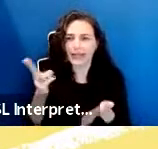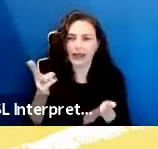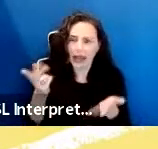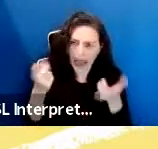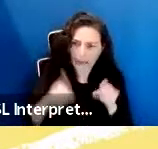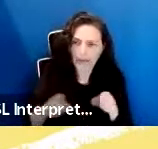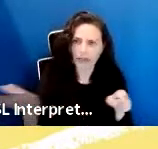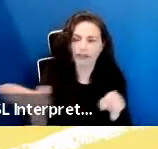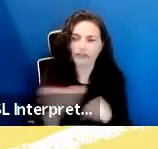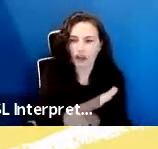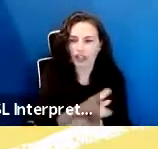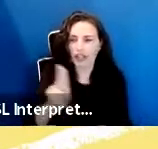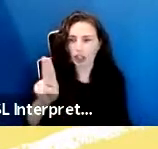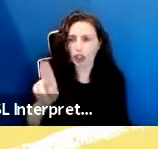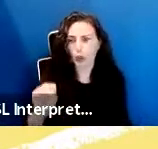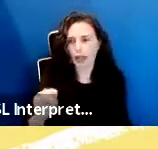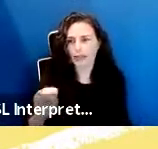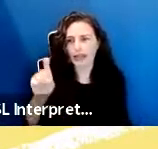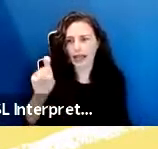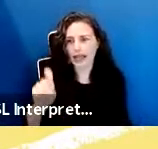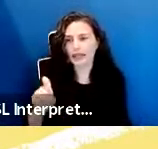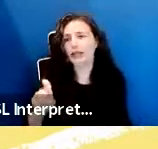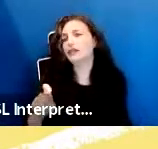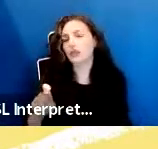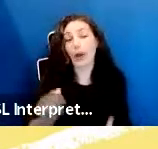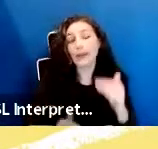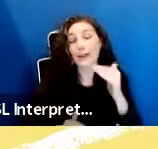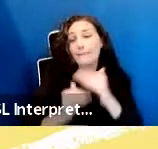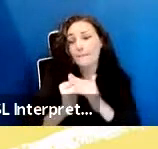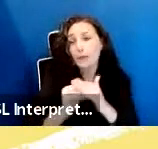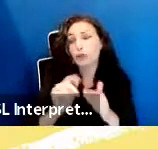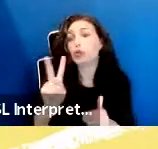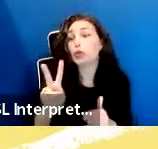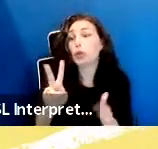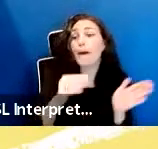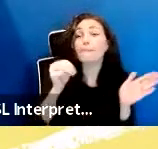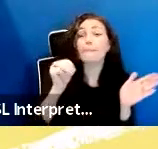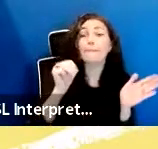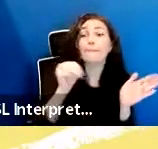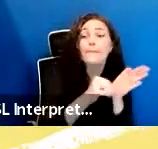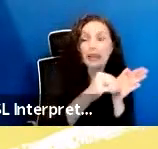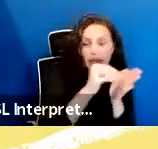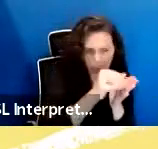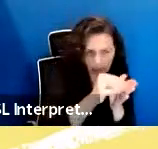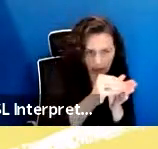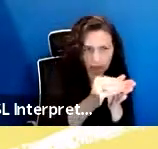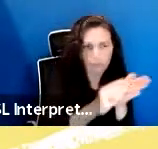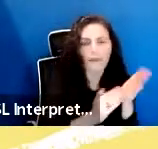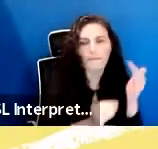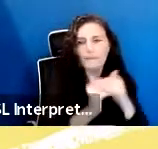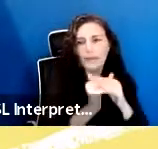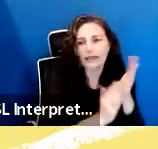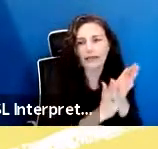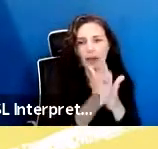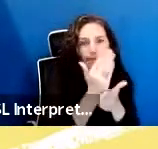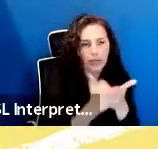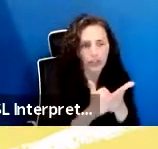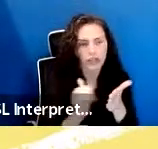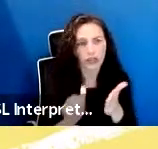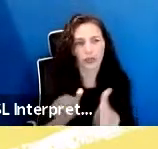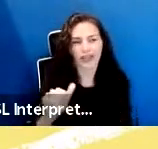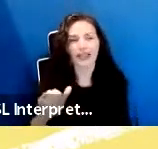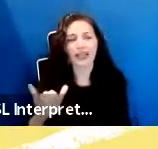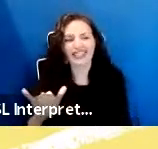has a $2 million maximum budget. The day rate is a percentage of our basic agreement rates, and that